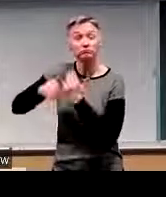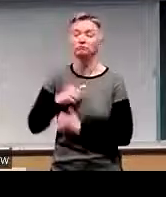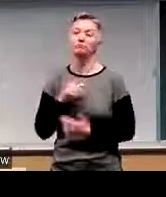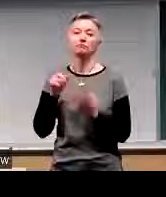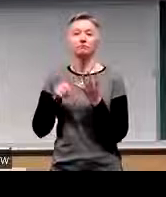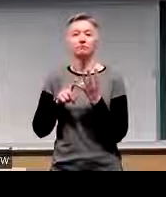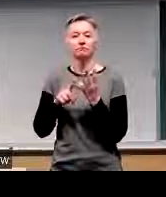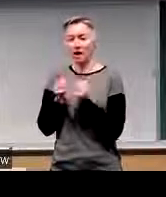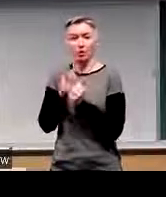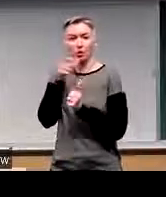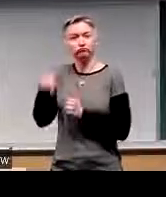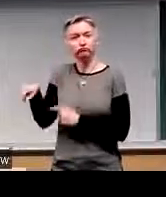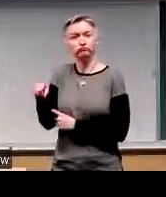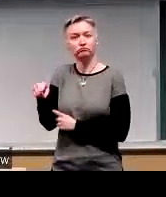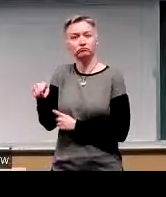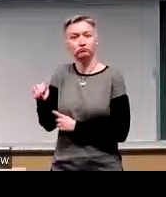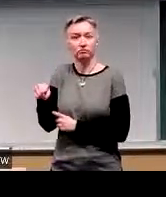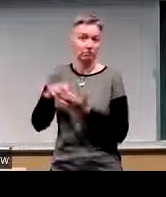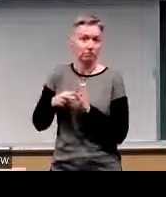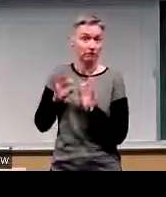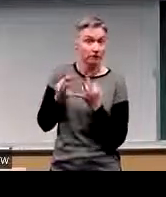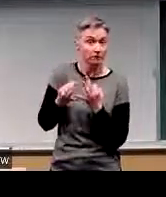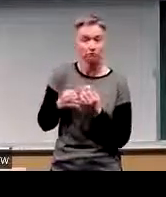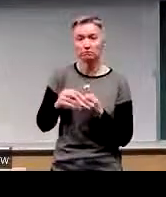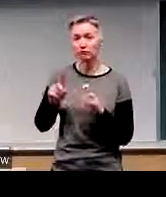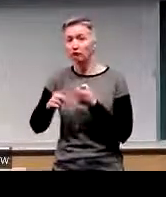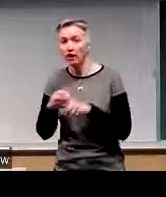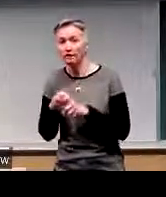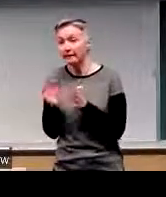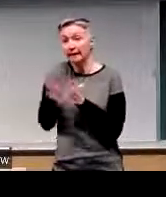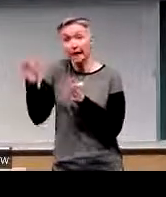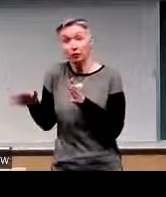with whom, like family, friends, or neighbors.